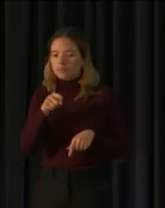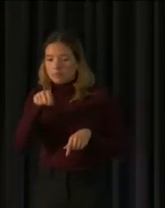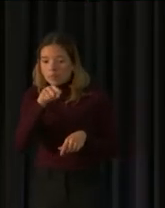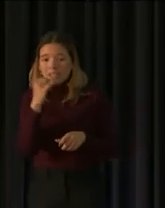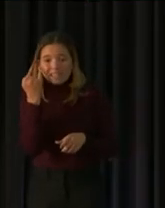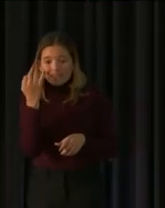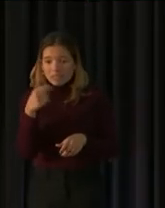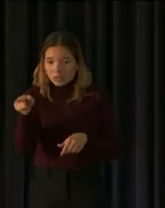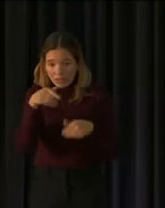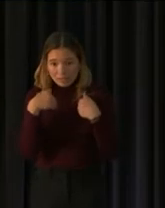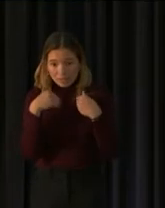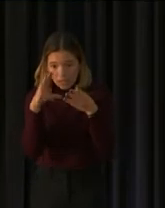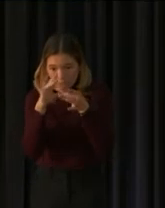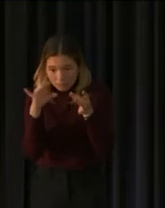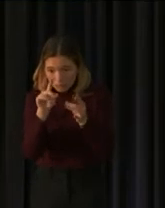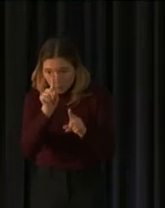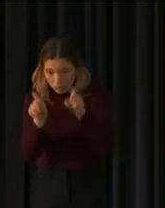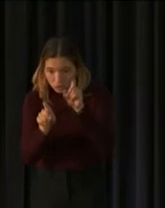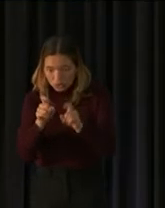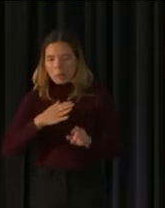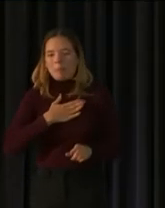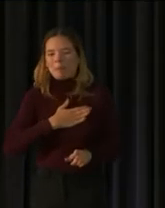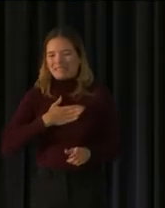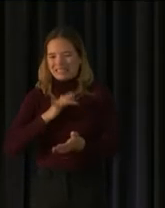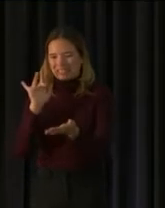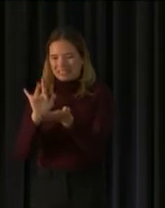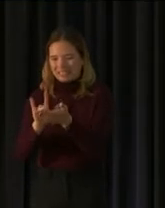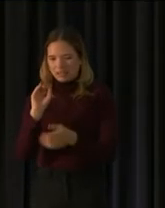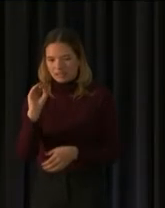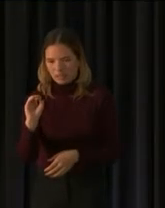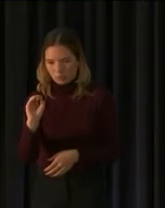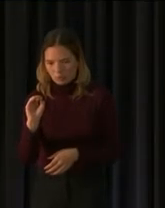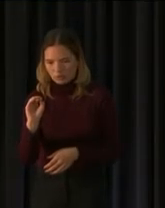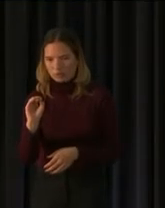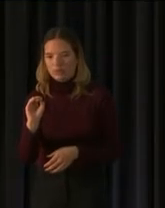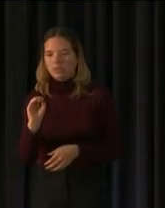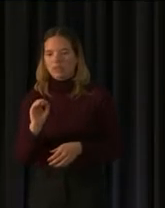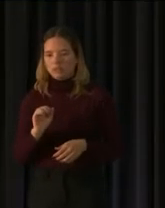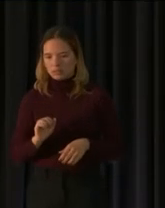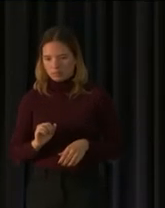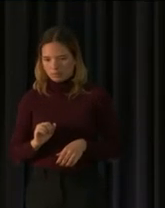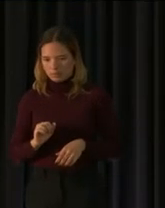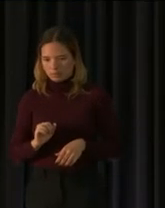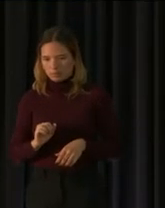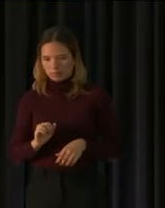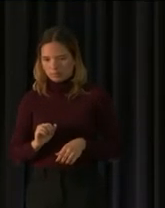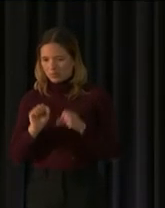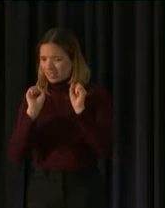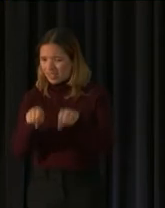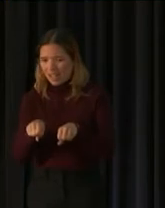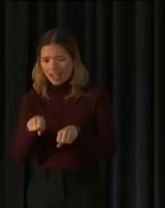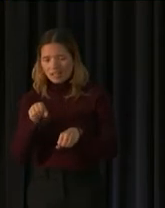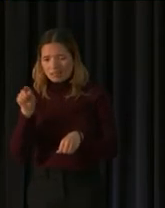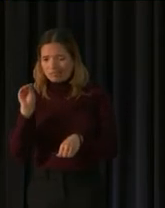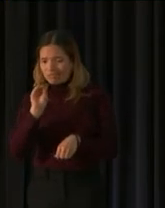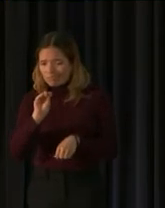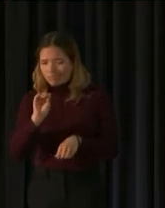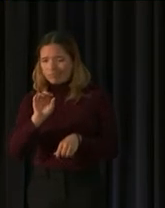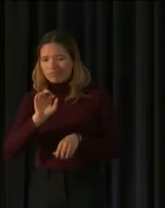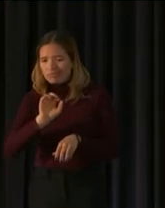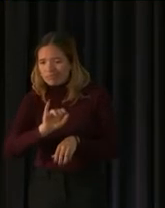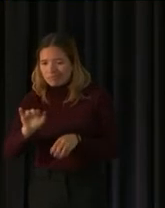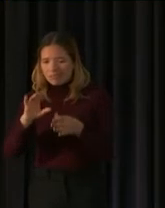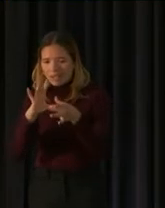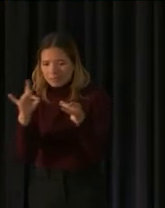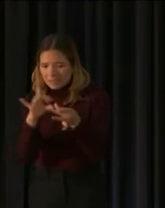joining via social media, you can comment your question on our Facebook and Twitter live streams using the hashtag DCHope.